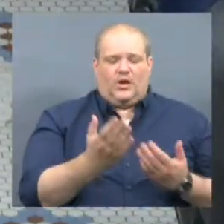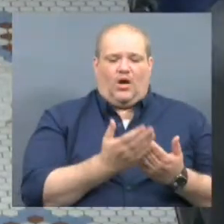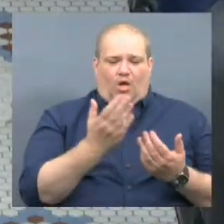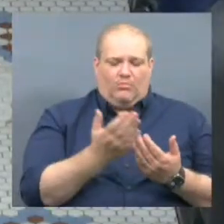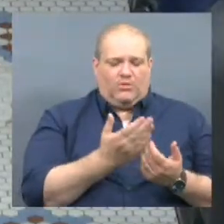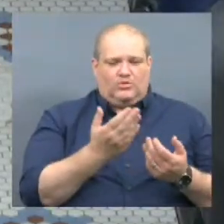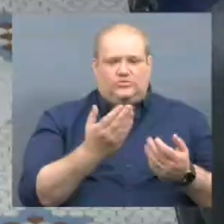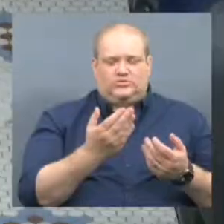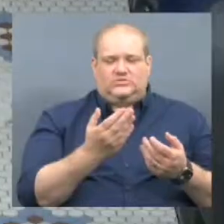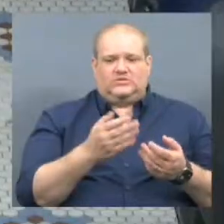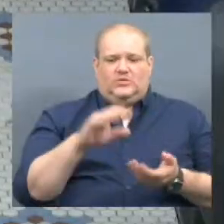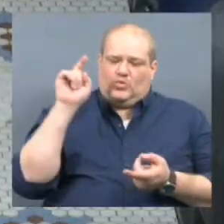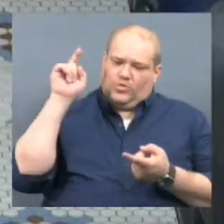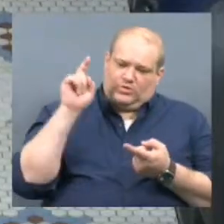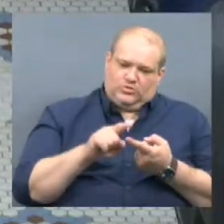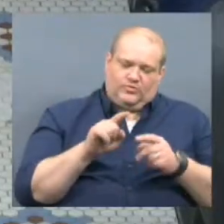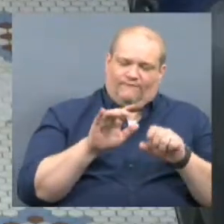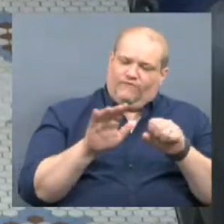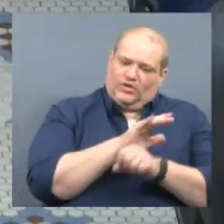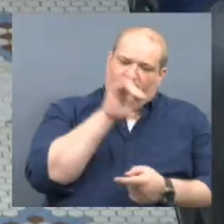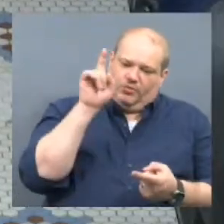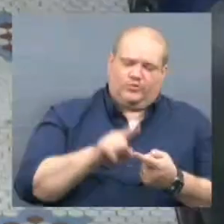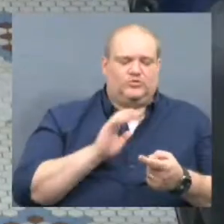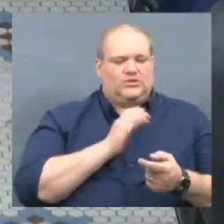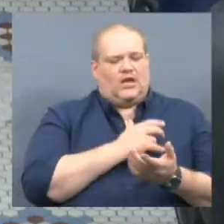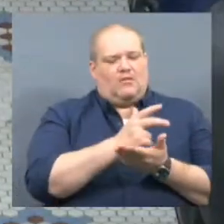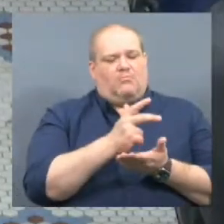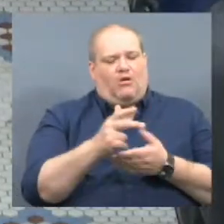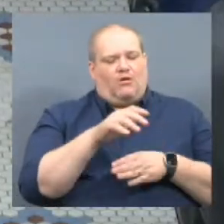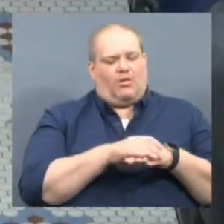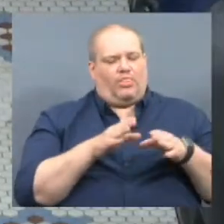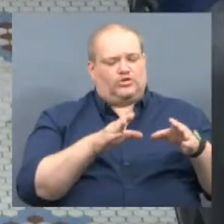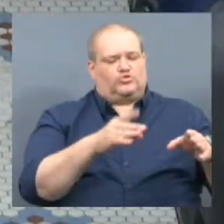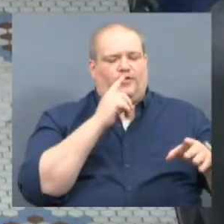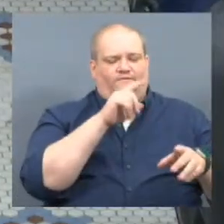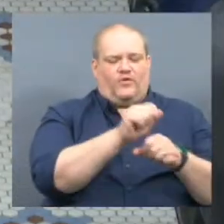our employee parking off the street. Now,